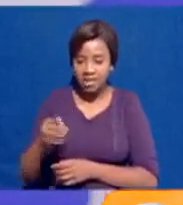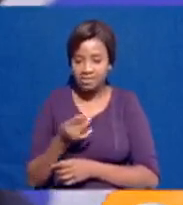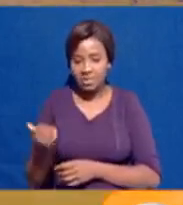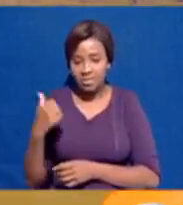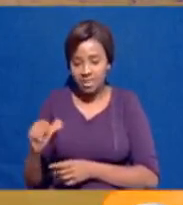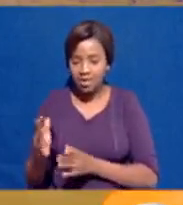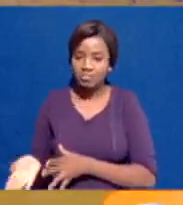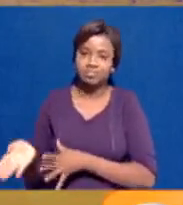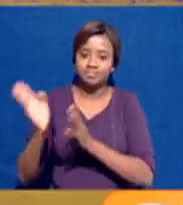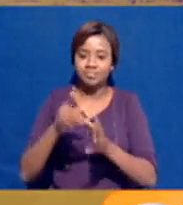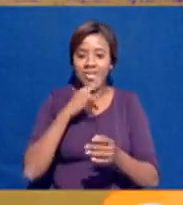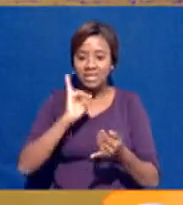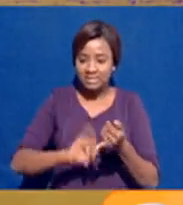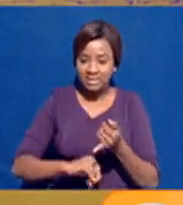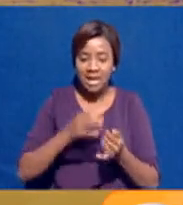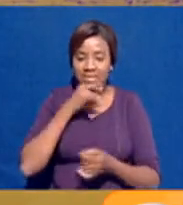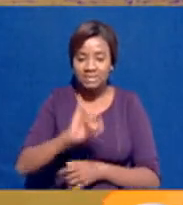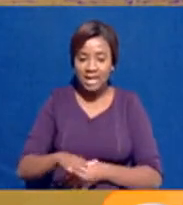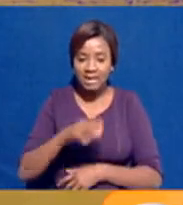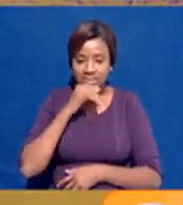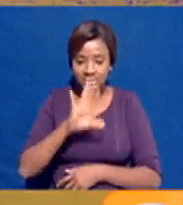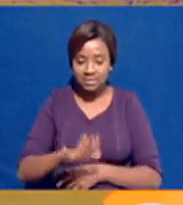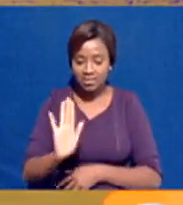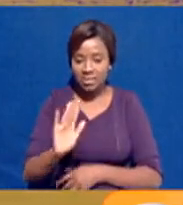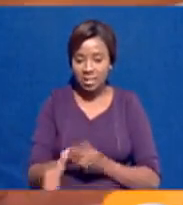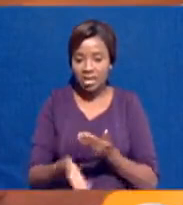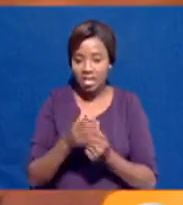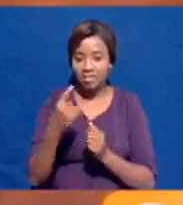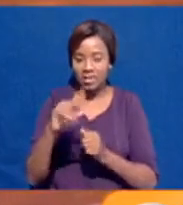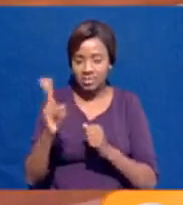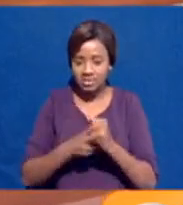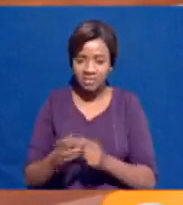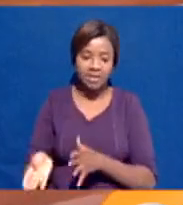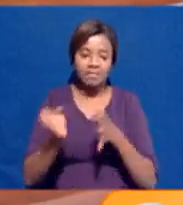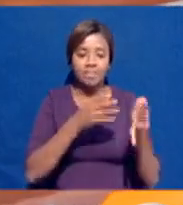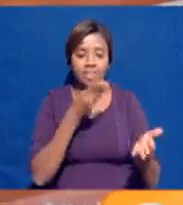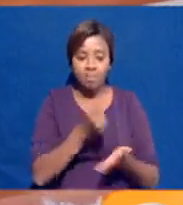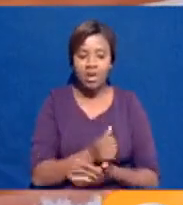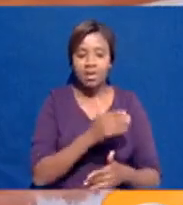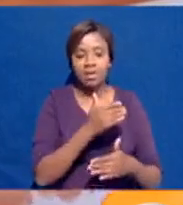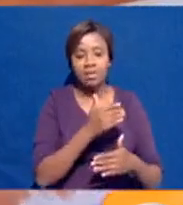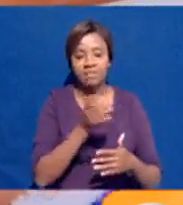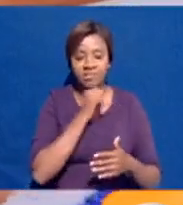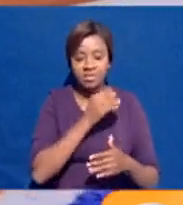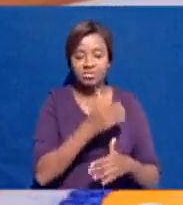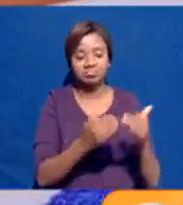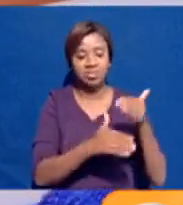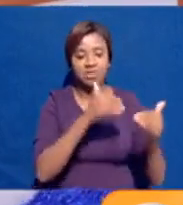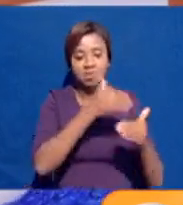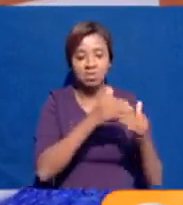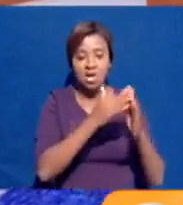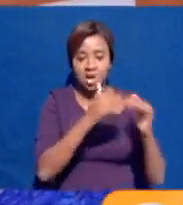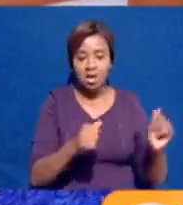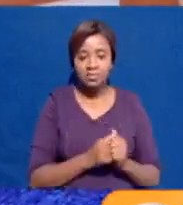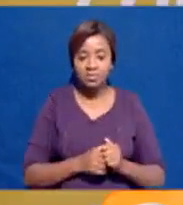money will also cater for his son in junior secondary and will help him finish a construction project. Participants in Shabiki Kaende